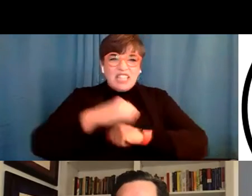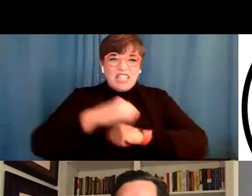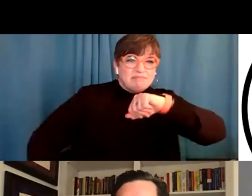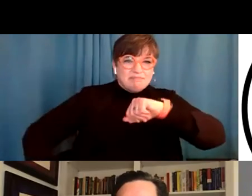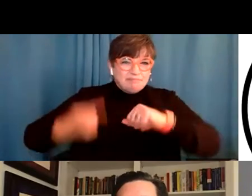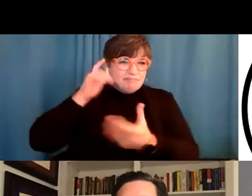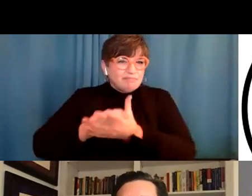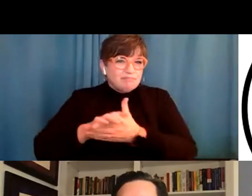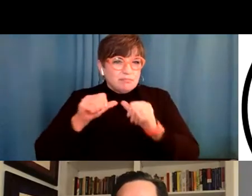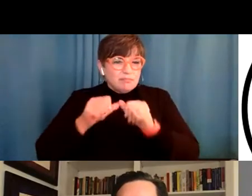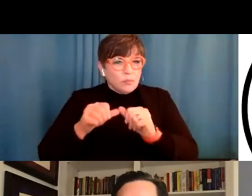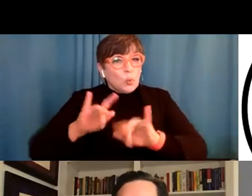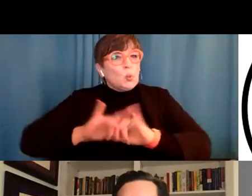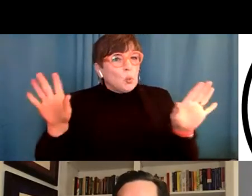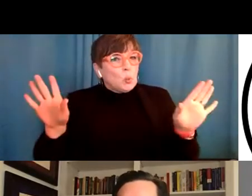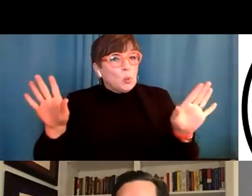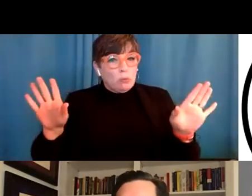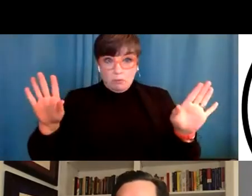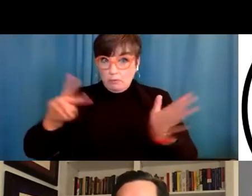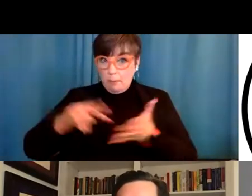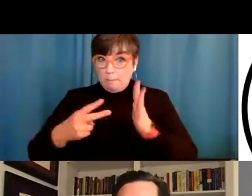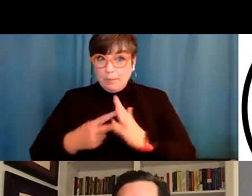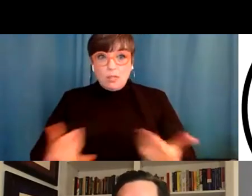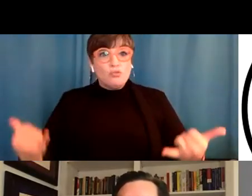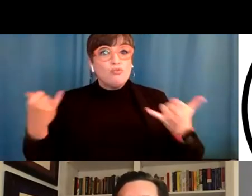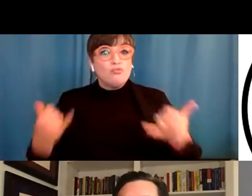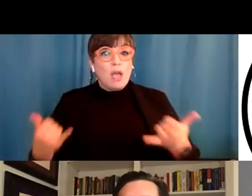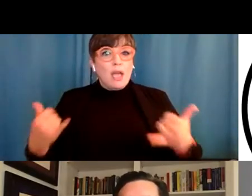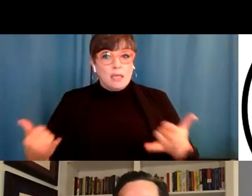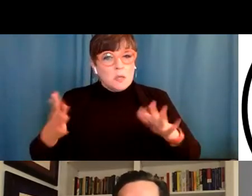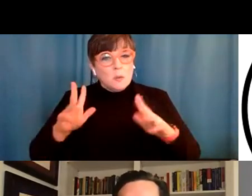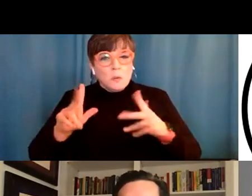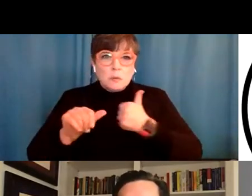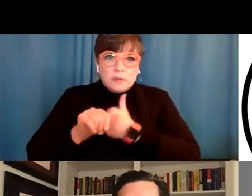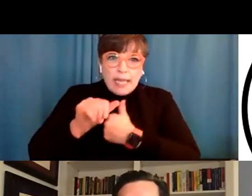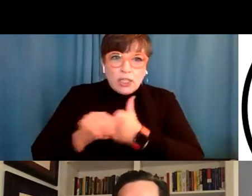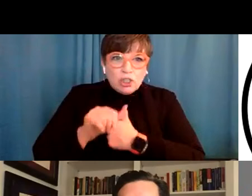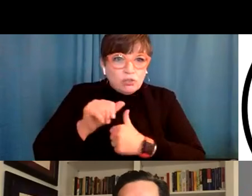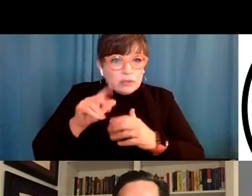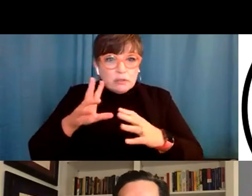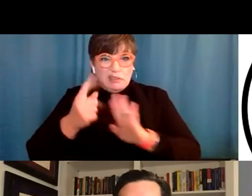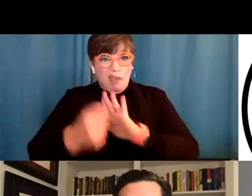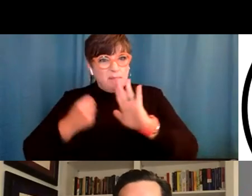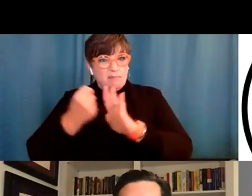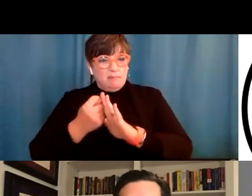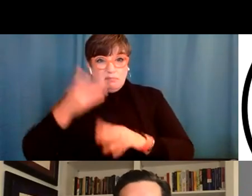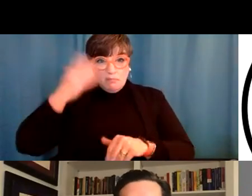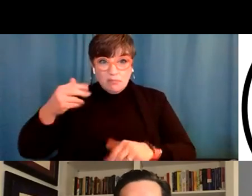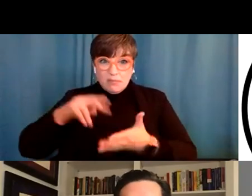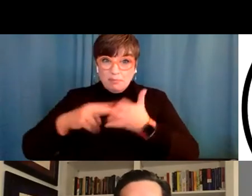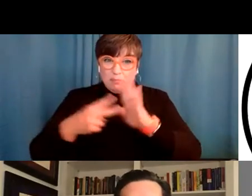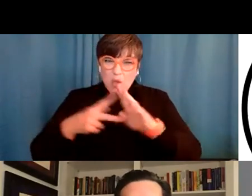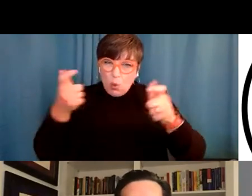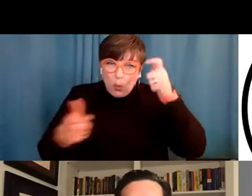so I think that we are in a precarious moment as a nation in which a sizable segment of our population, and